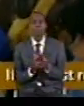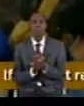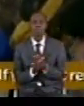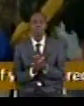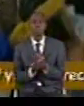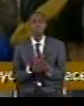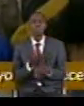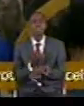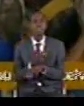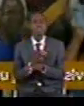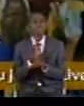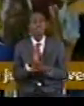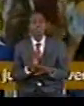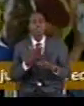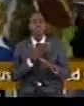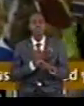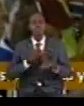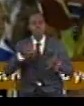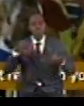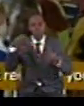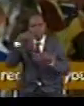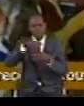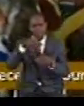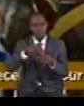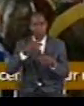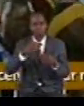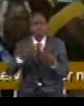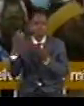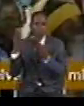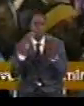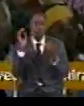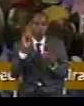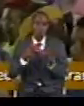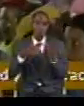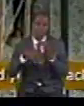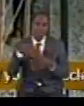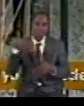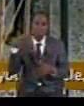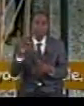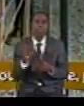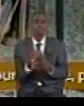the crowd and bring them out. Go into the crowd and bring them out.